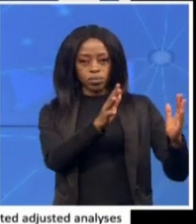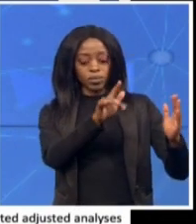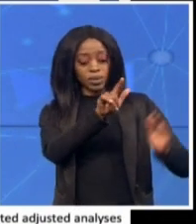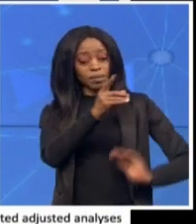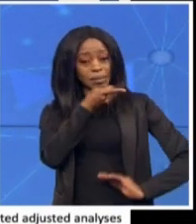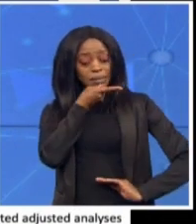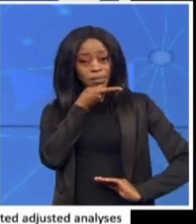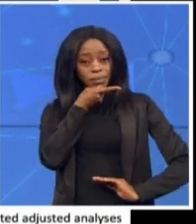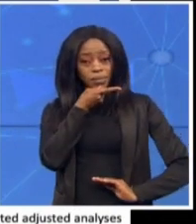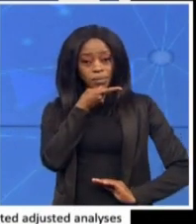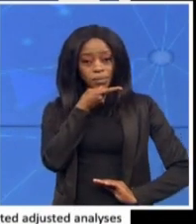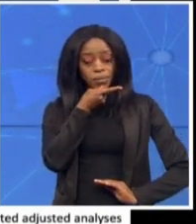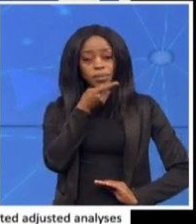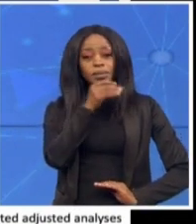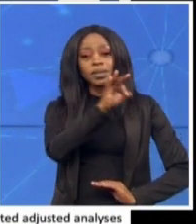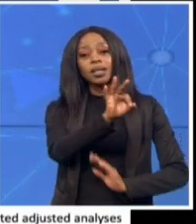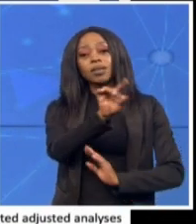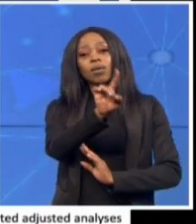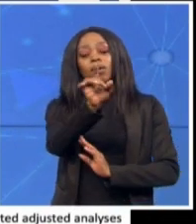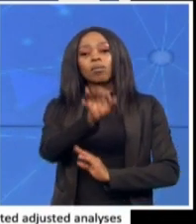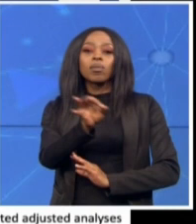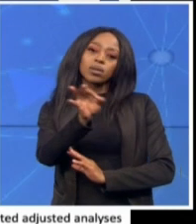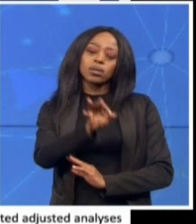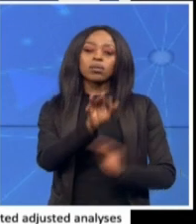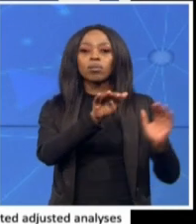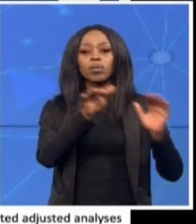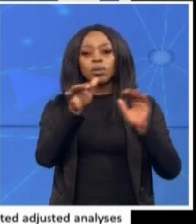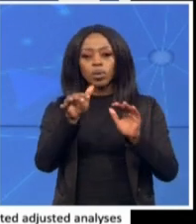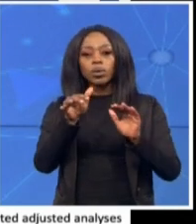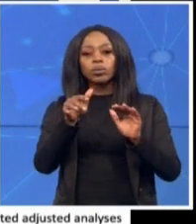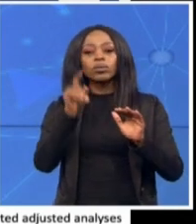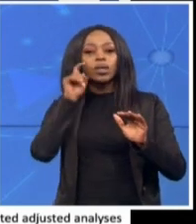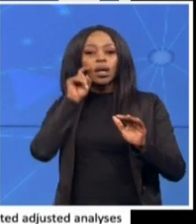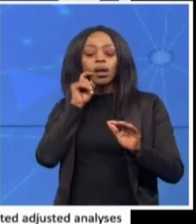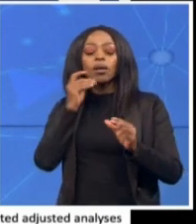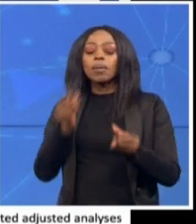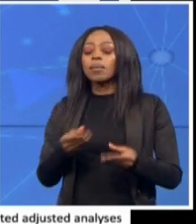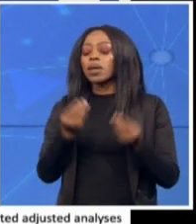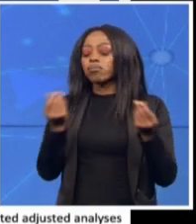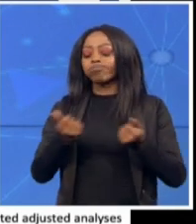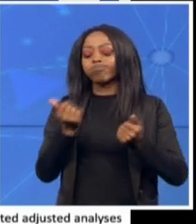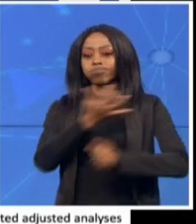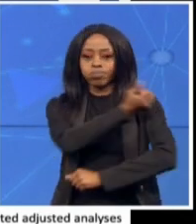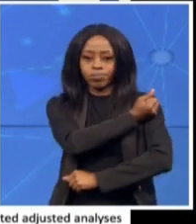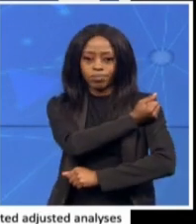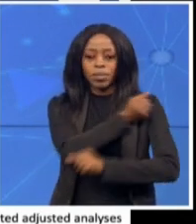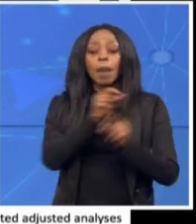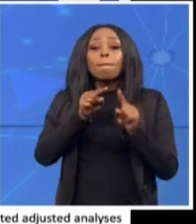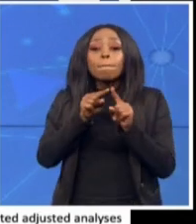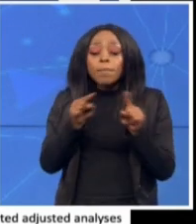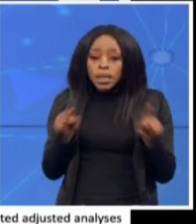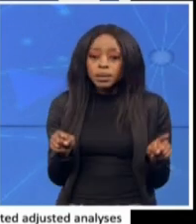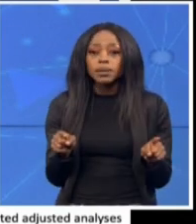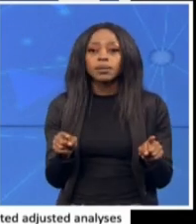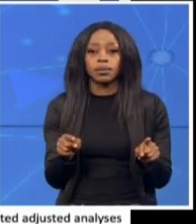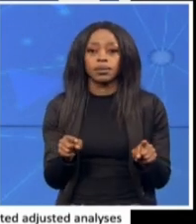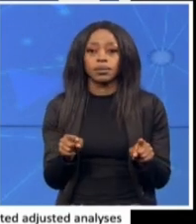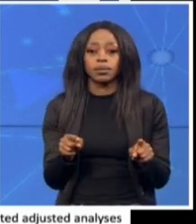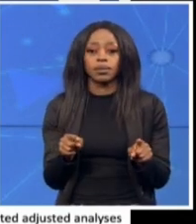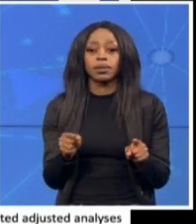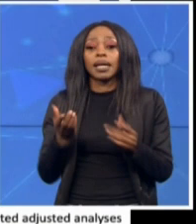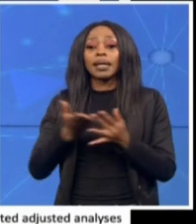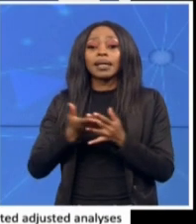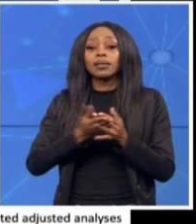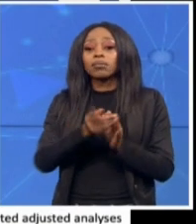31% of people in that age group were fully vaccinated. But of all the cases that we've now had during